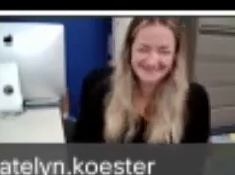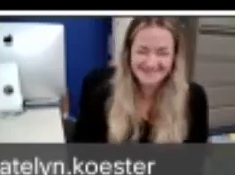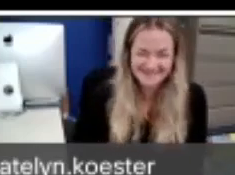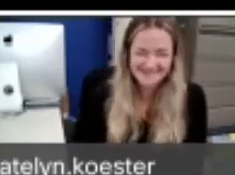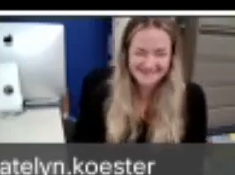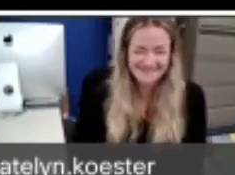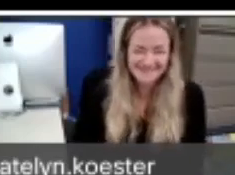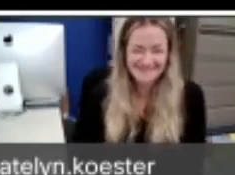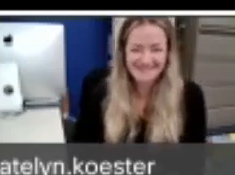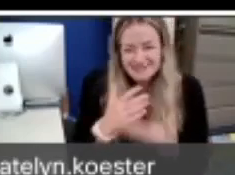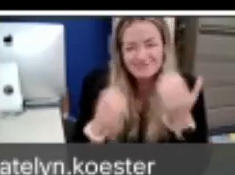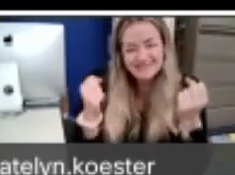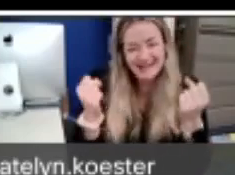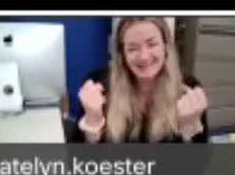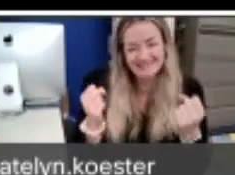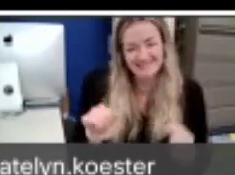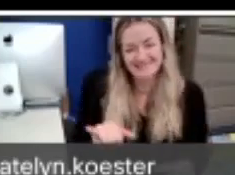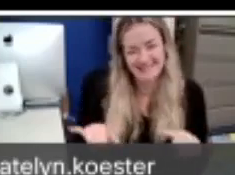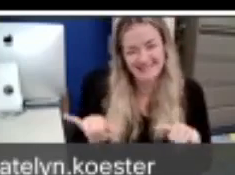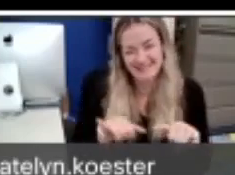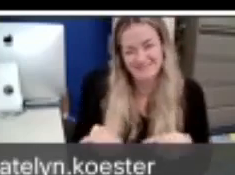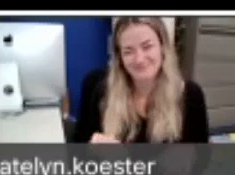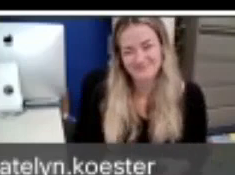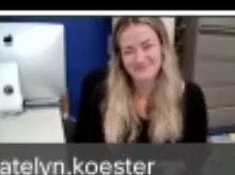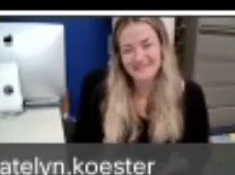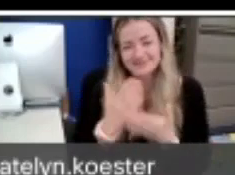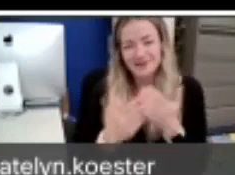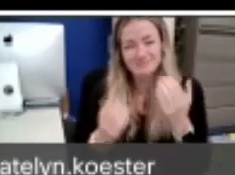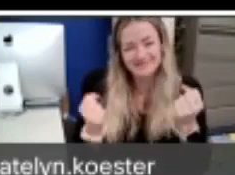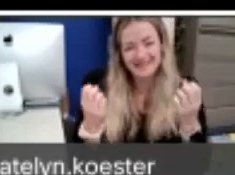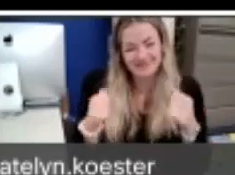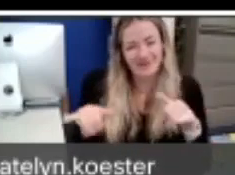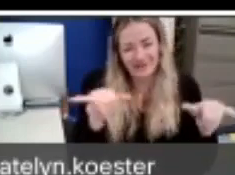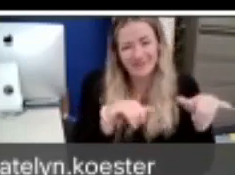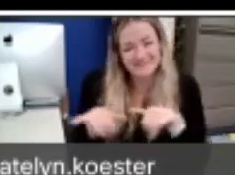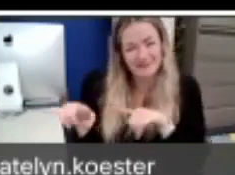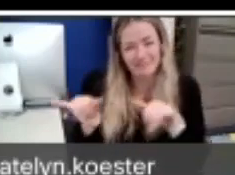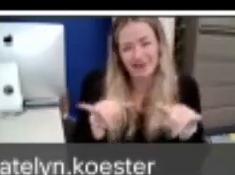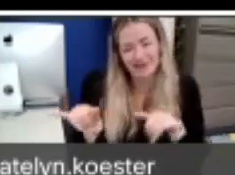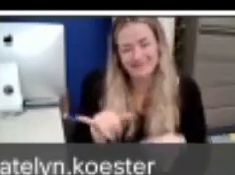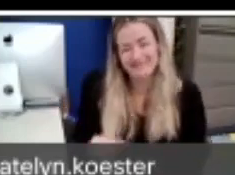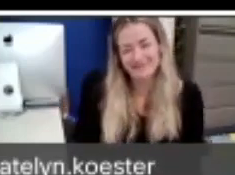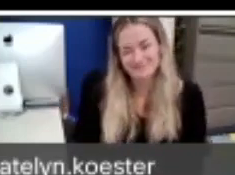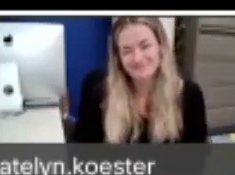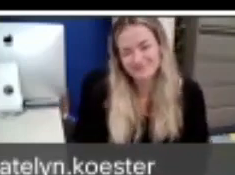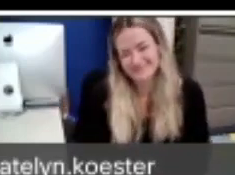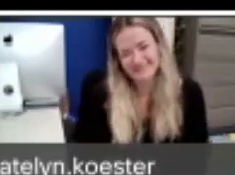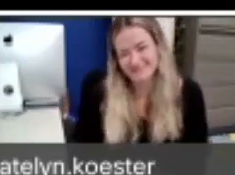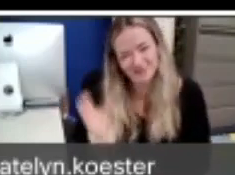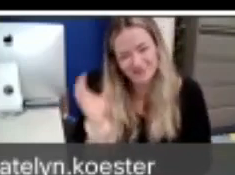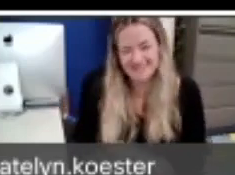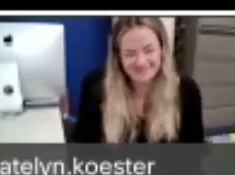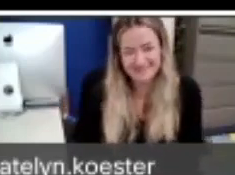Mm-hmm. Sure. I have a question from probably... Some signs are the same, right? They're